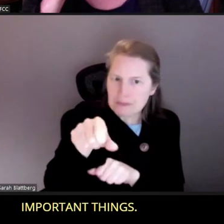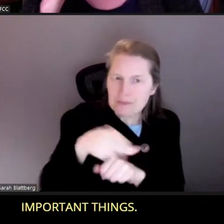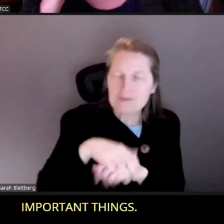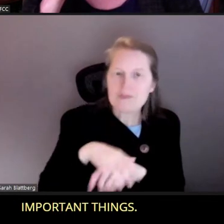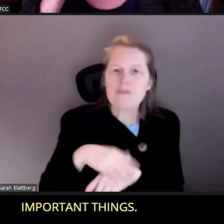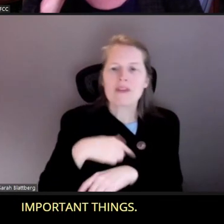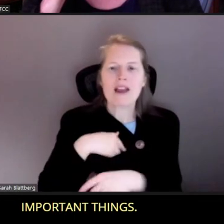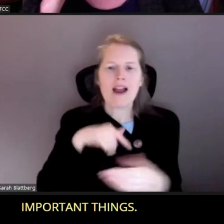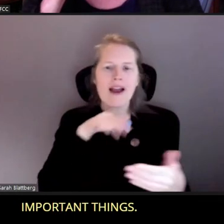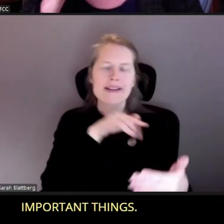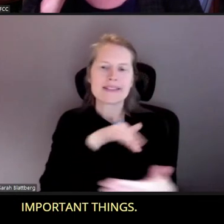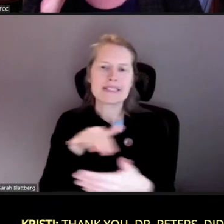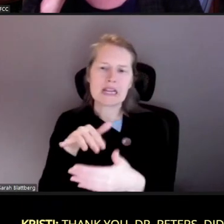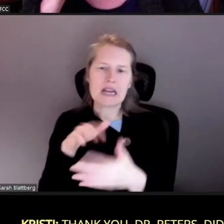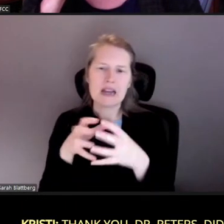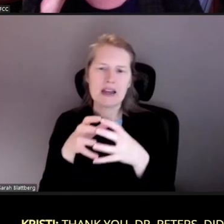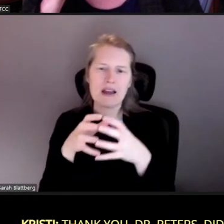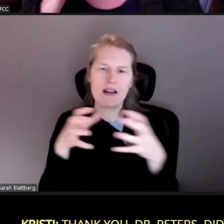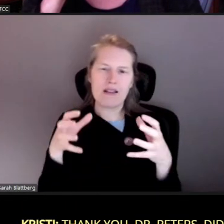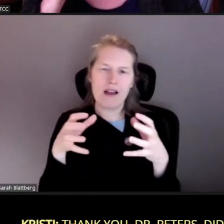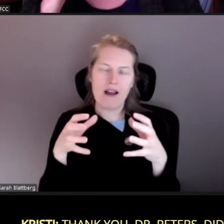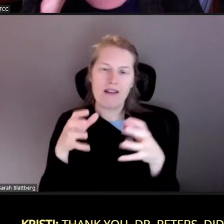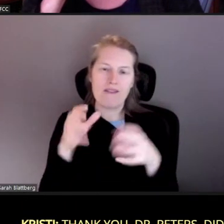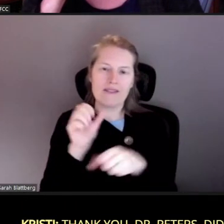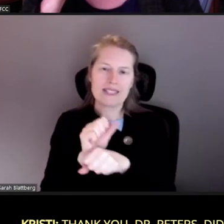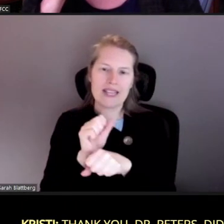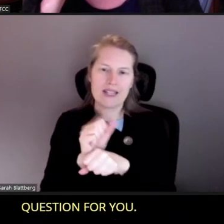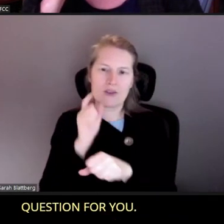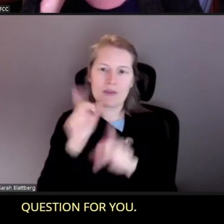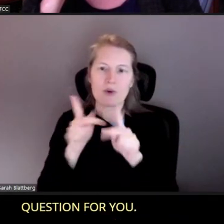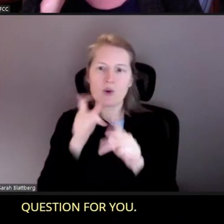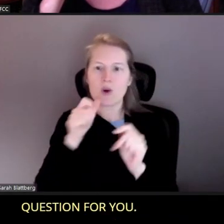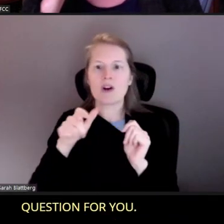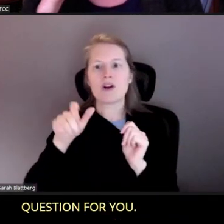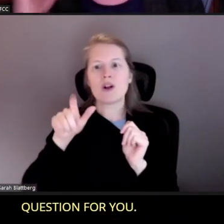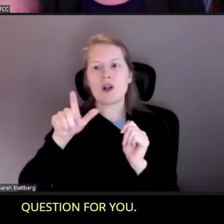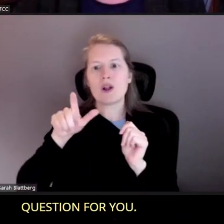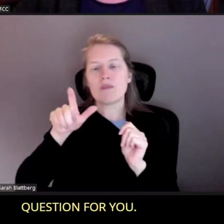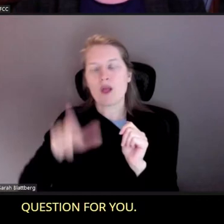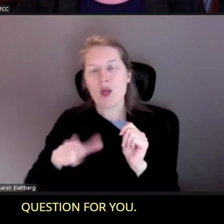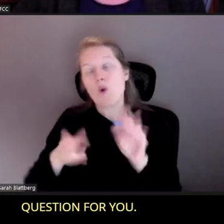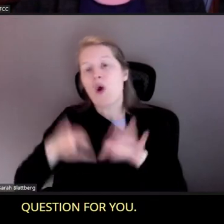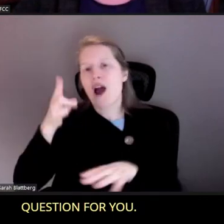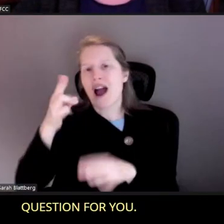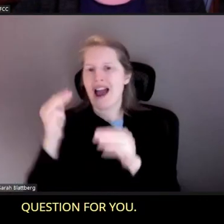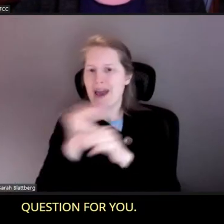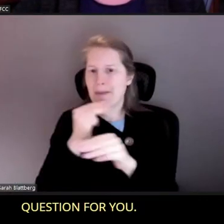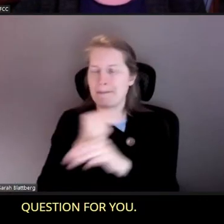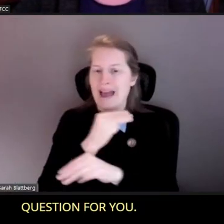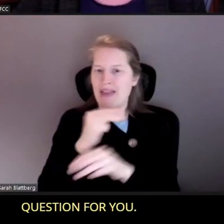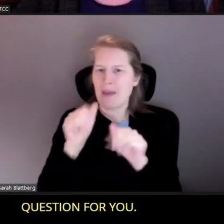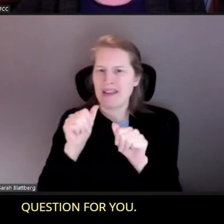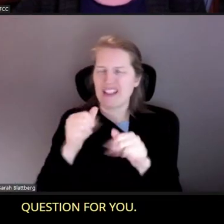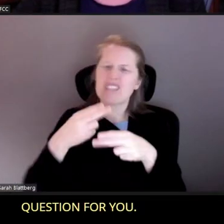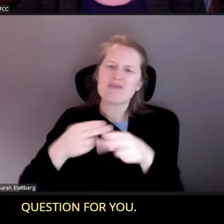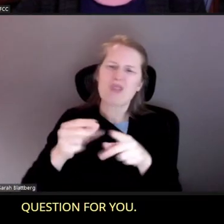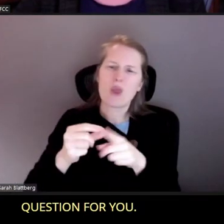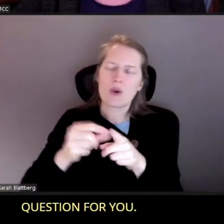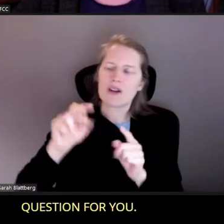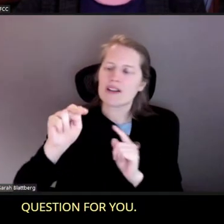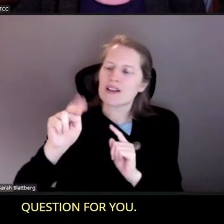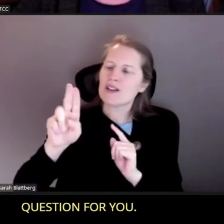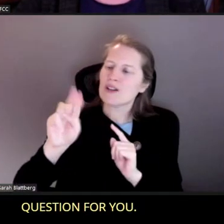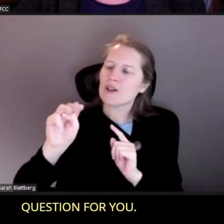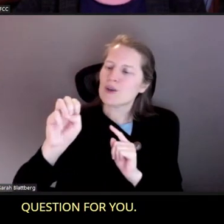study a lot of tasks where people who are either lower or higher in math ability, what we call numeracy, excuse me.